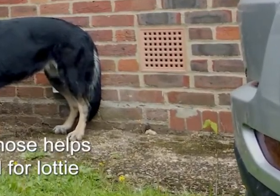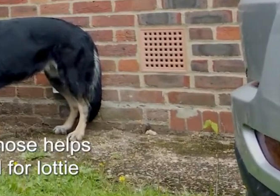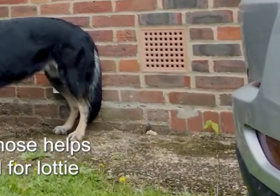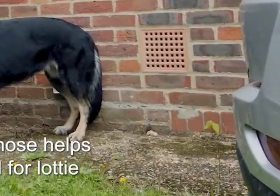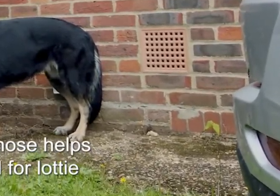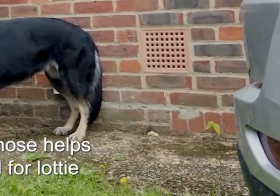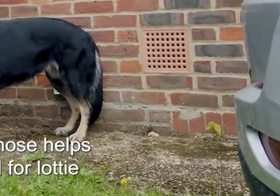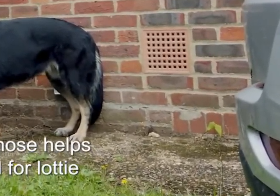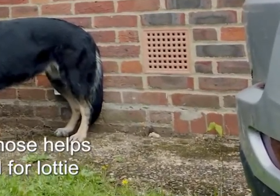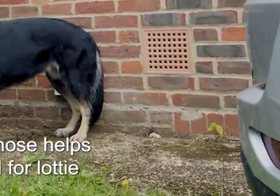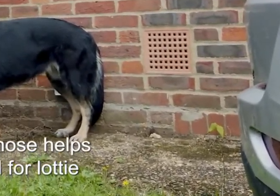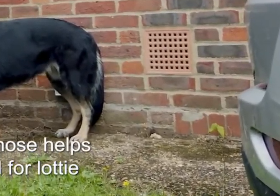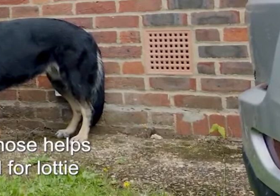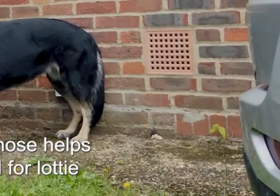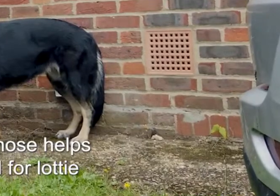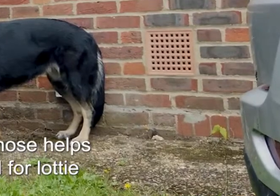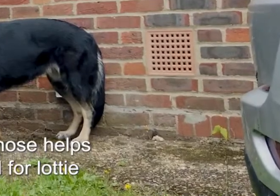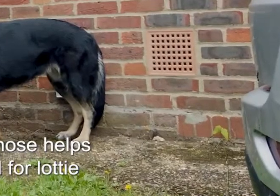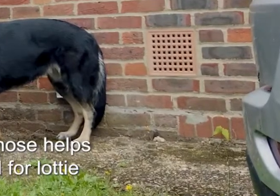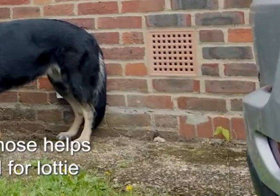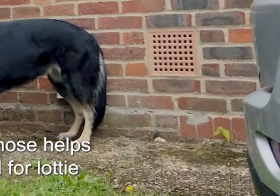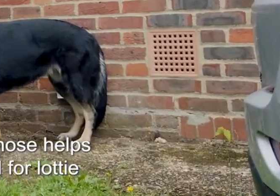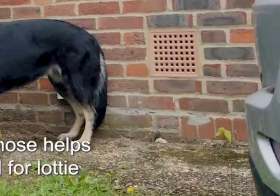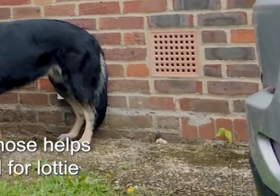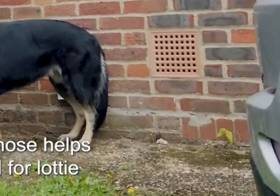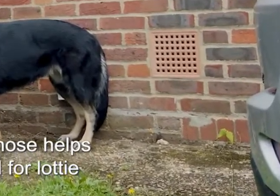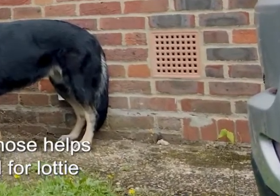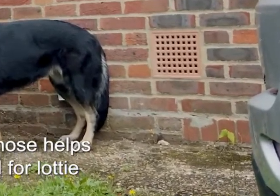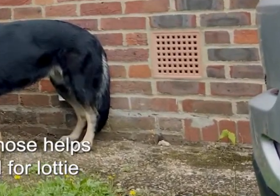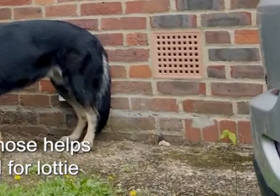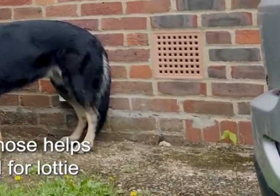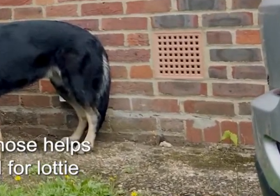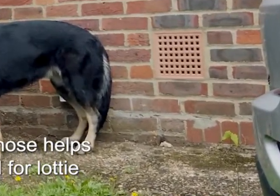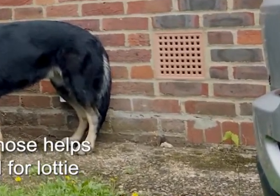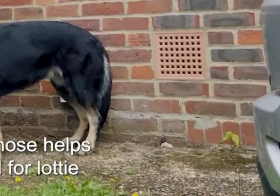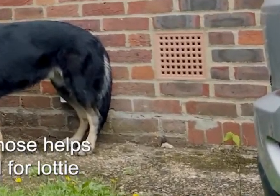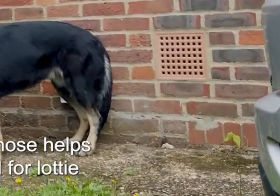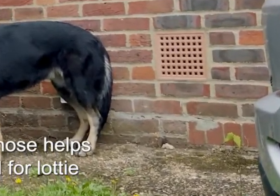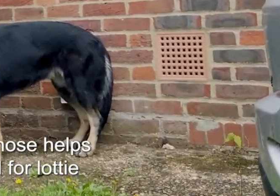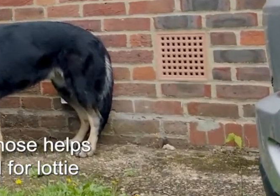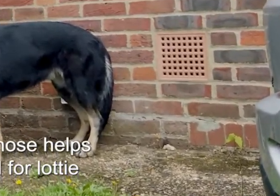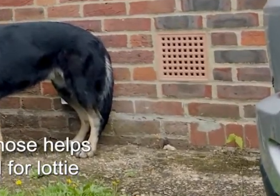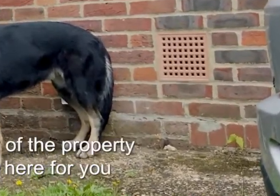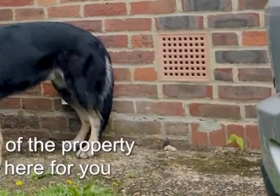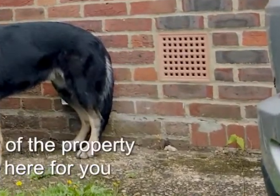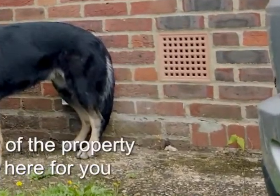helps us. So all in all, a great